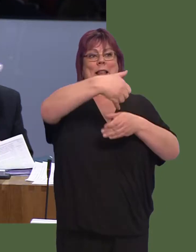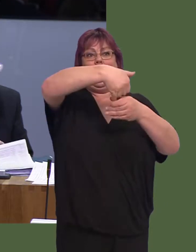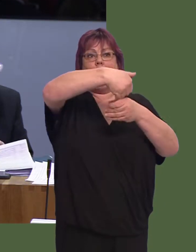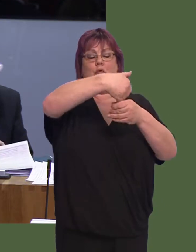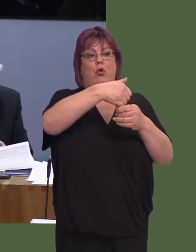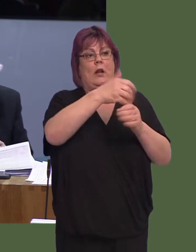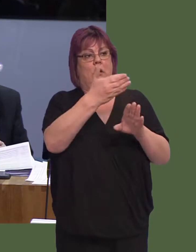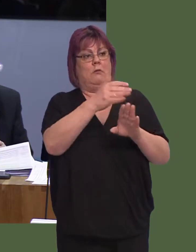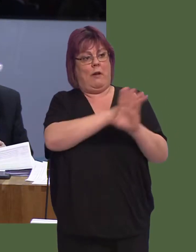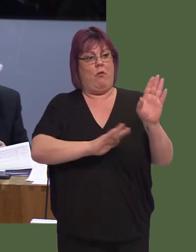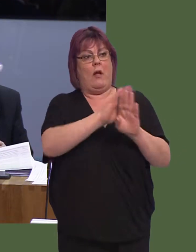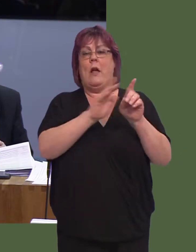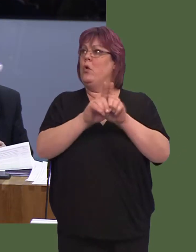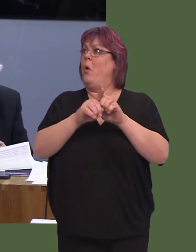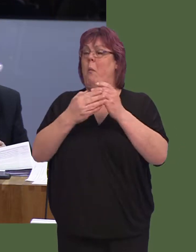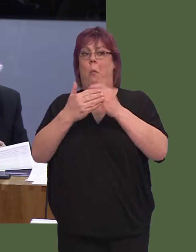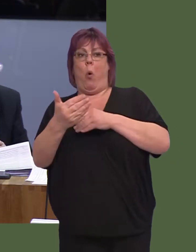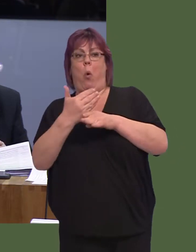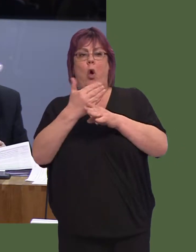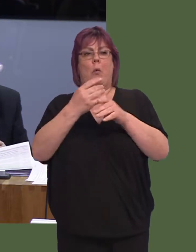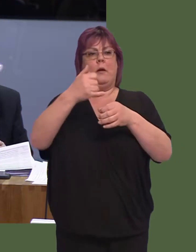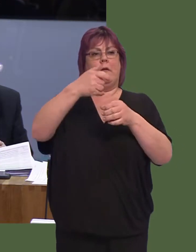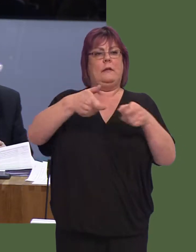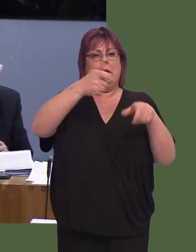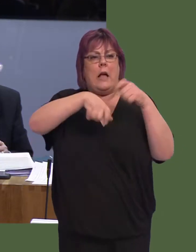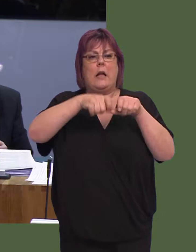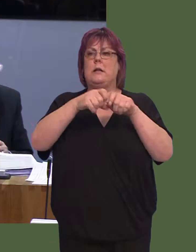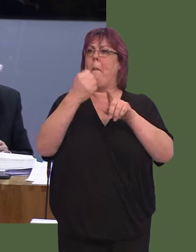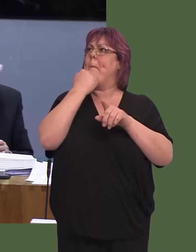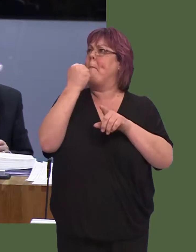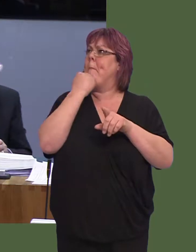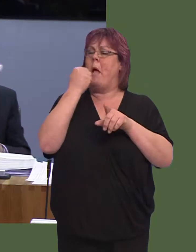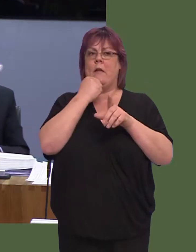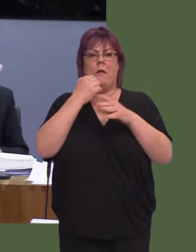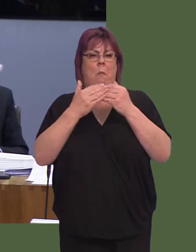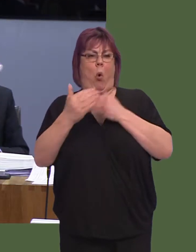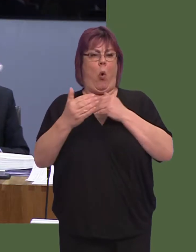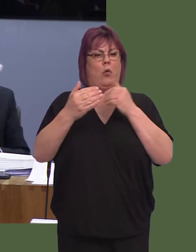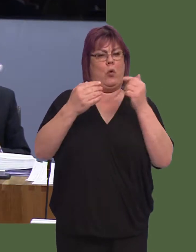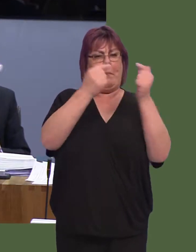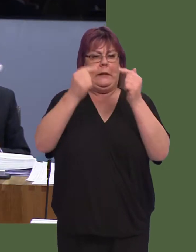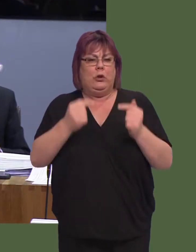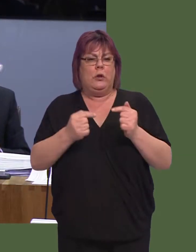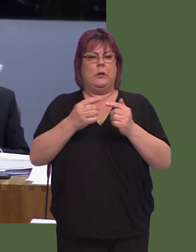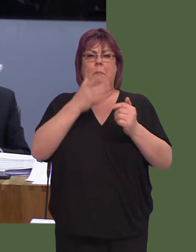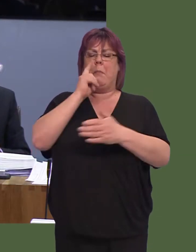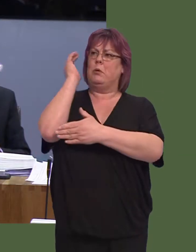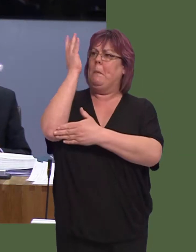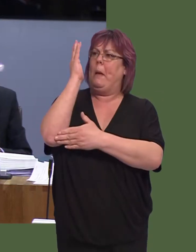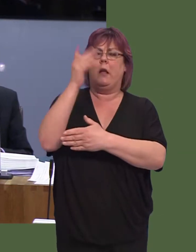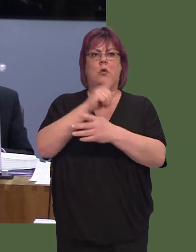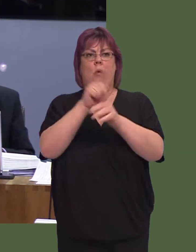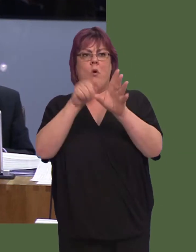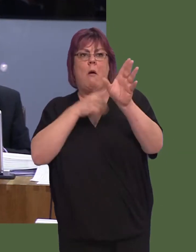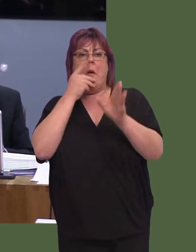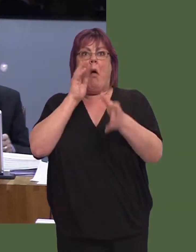chemistry industry. And in addition to that, it's doing some great work with science and maths societies that host competitions and bring in speakers to enthuse young